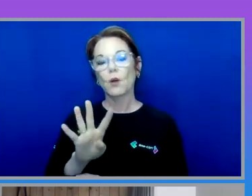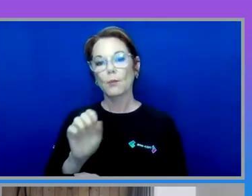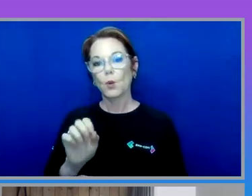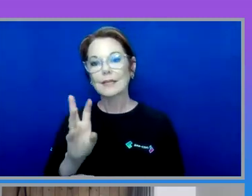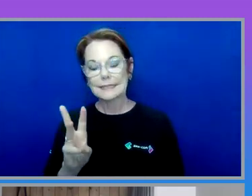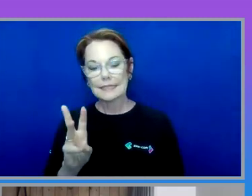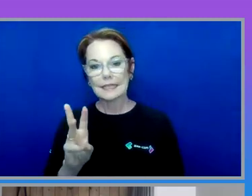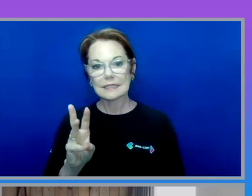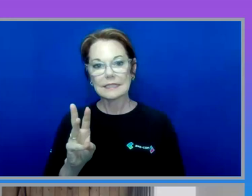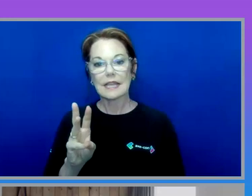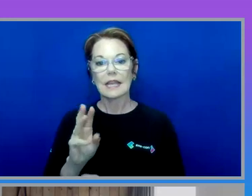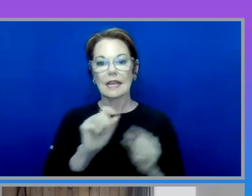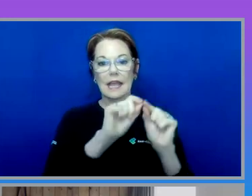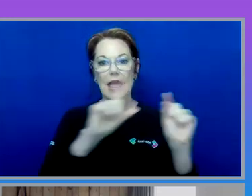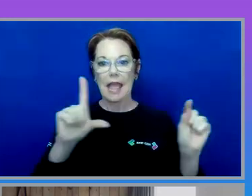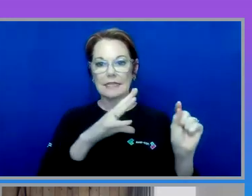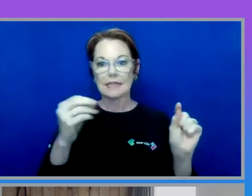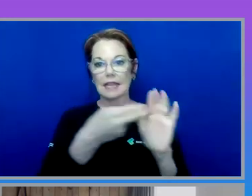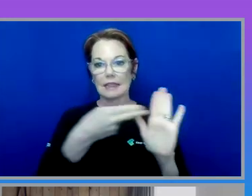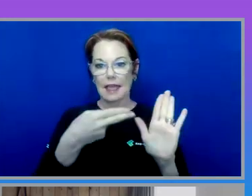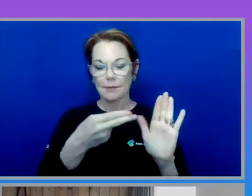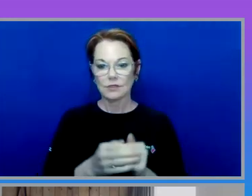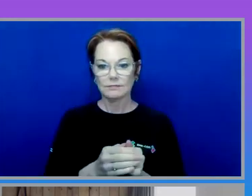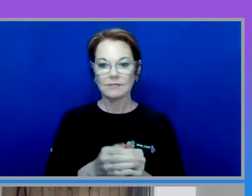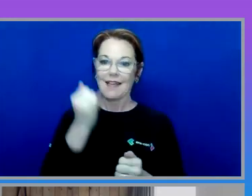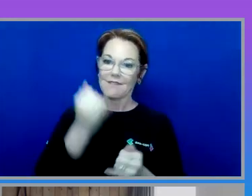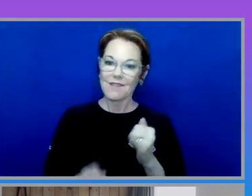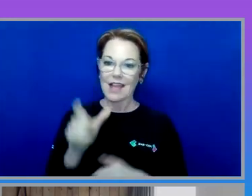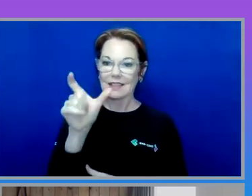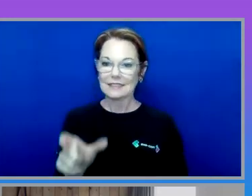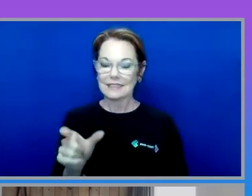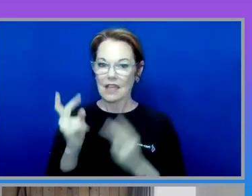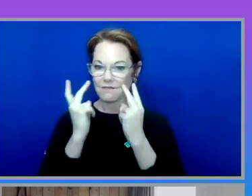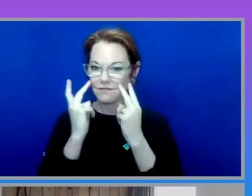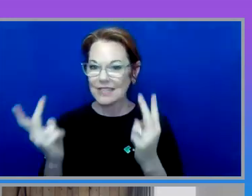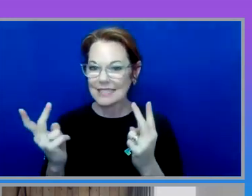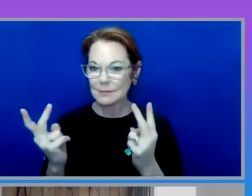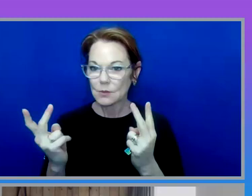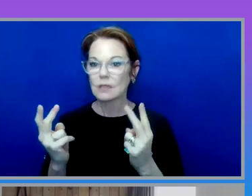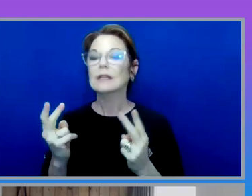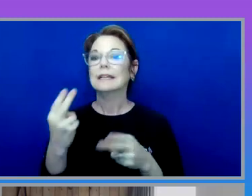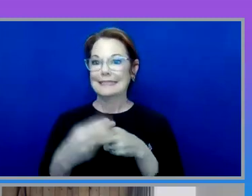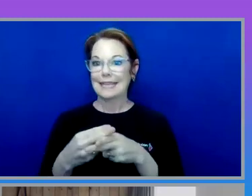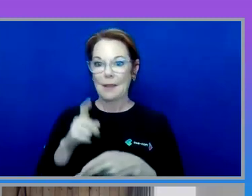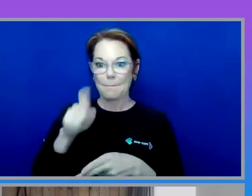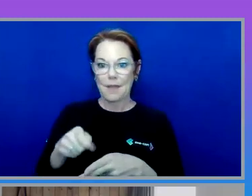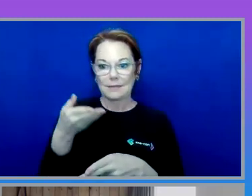headings and labels. And finally, visible. The visible name must be in the